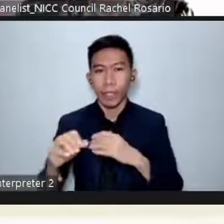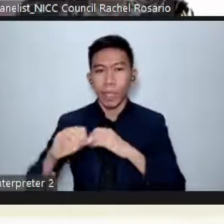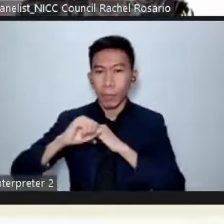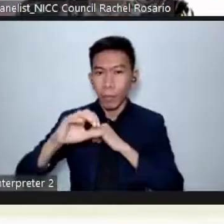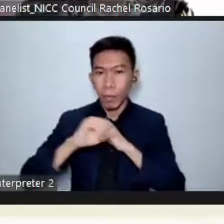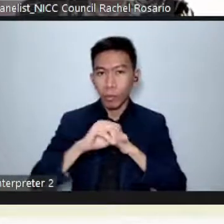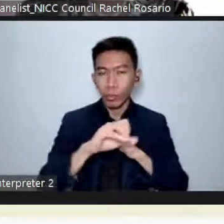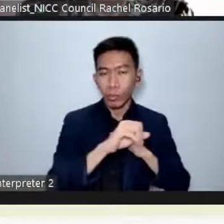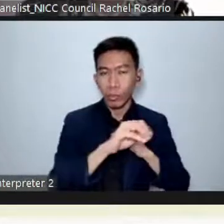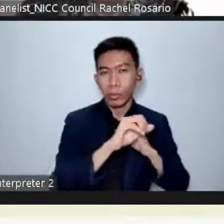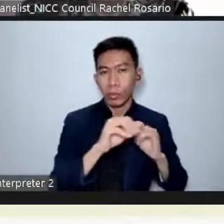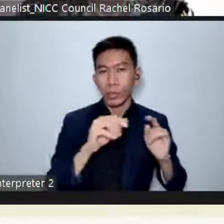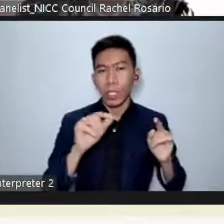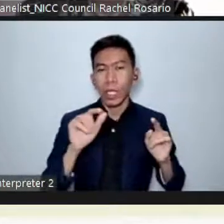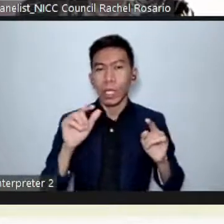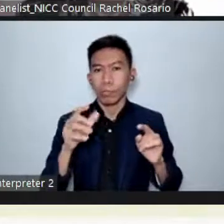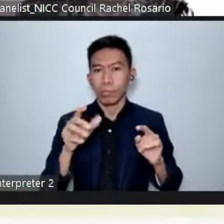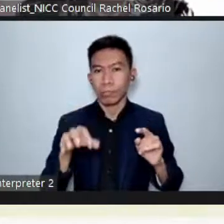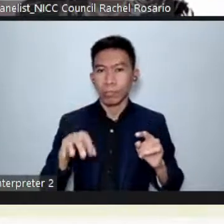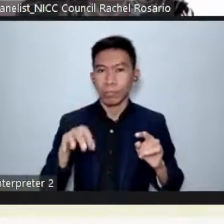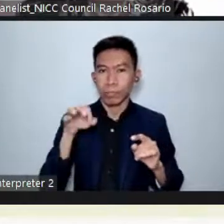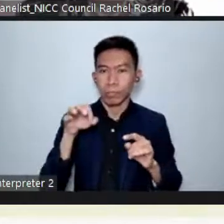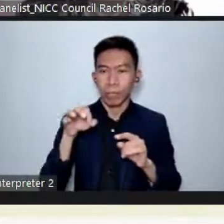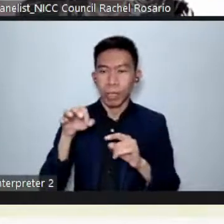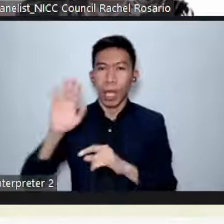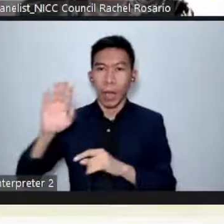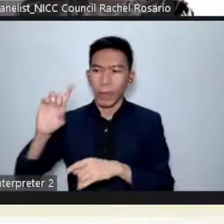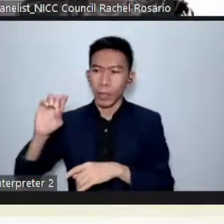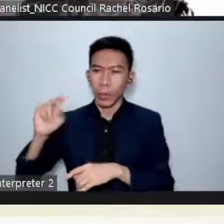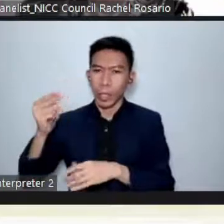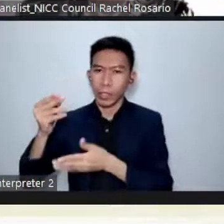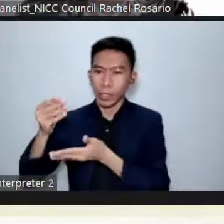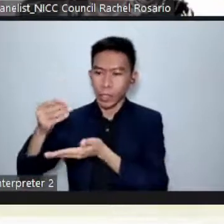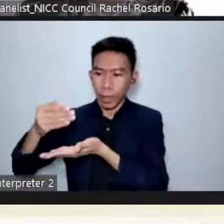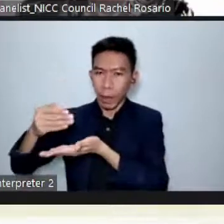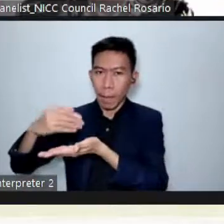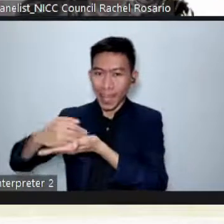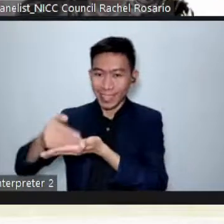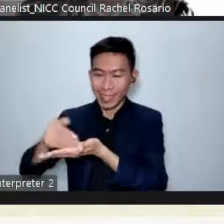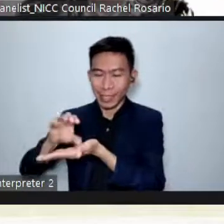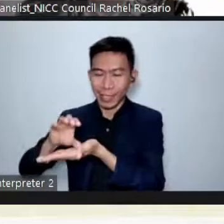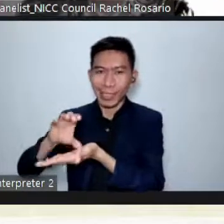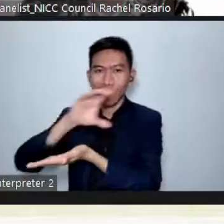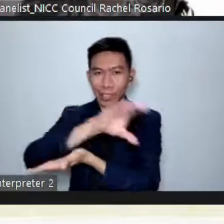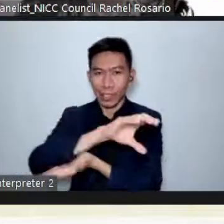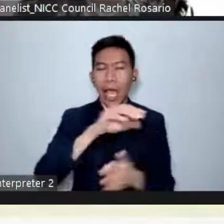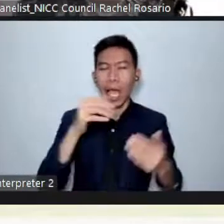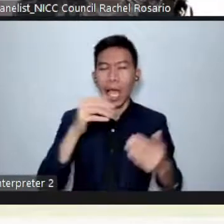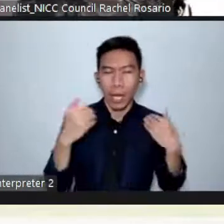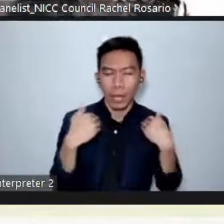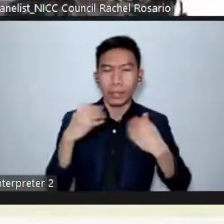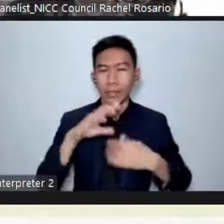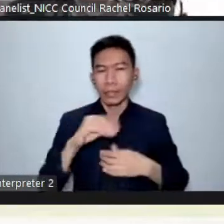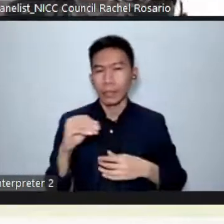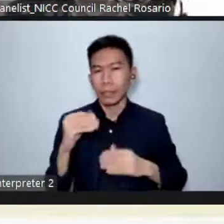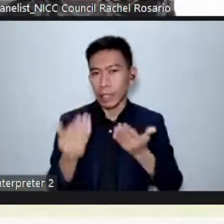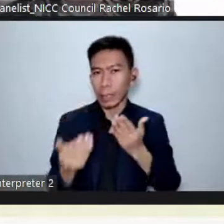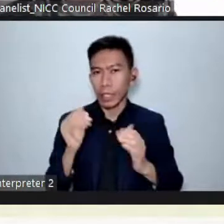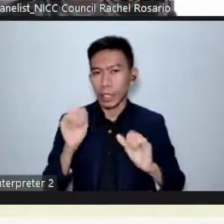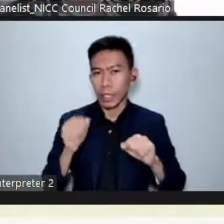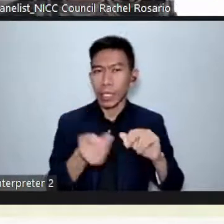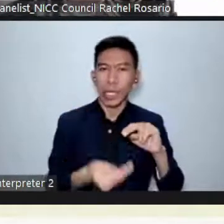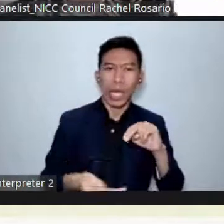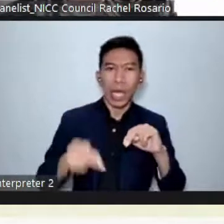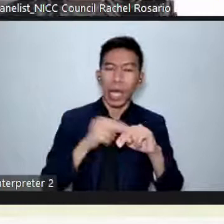1% of the total DOH budget. Perhaps this is one area we can look on and increase this allocation for